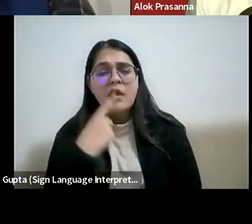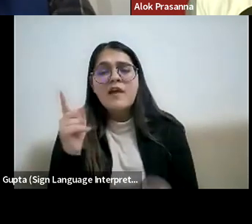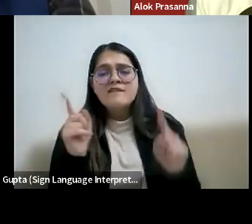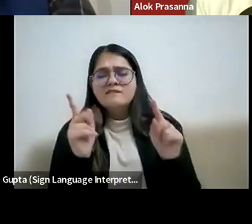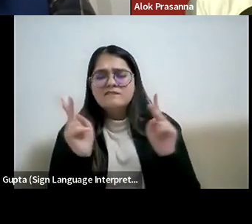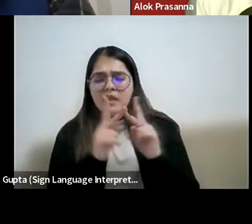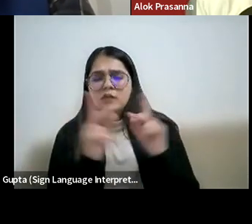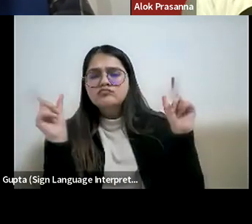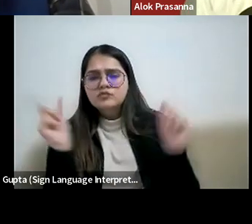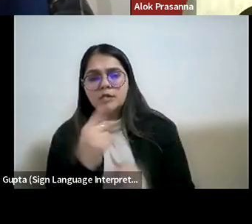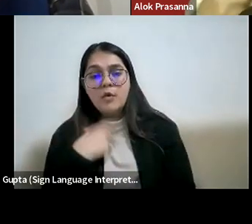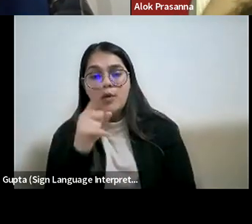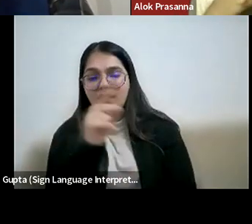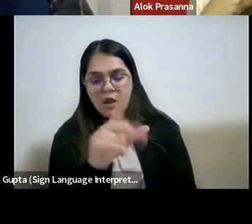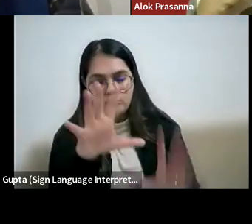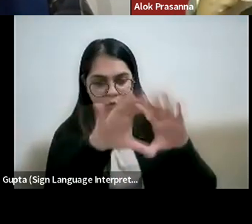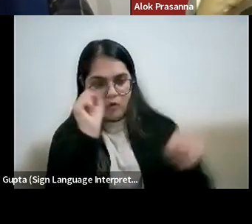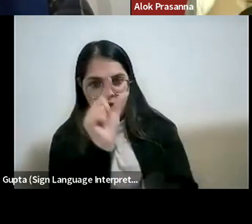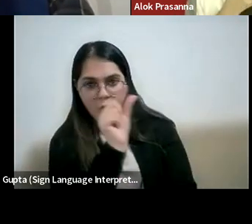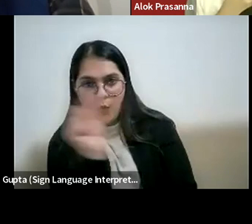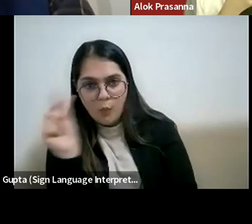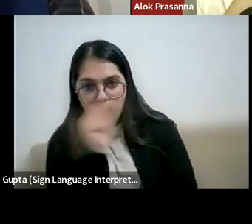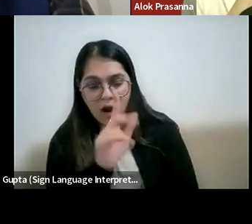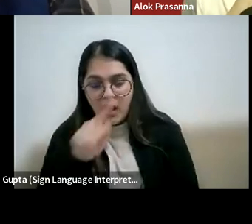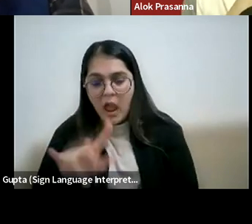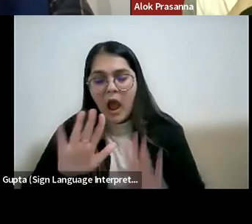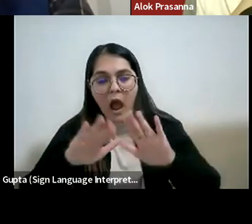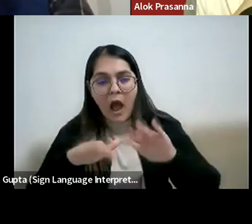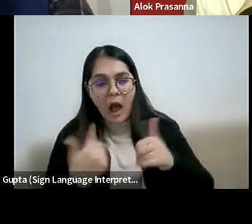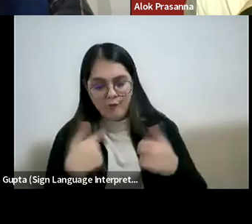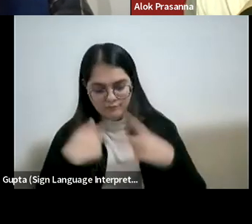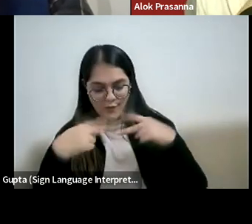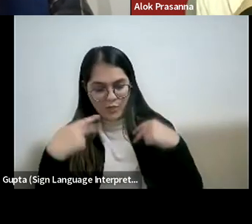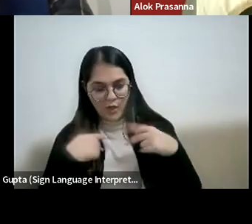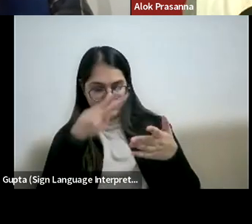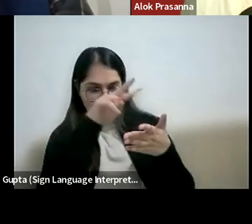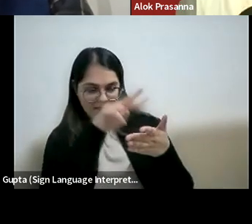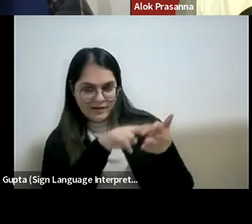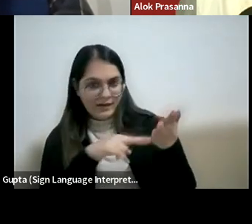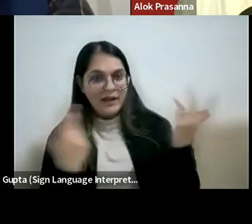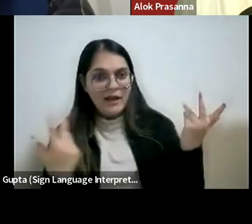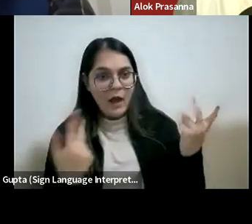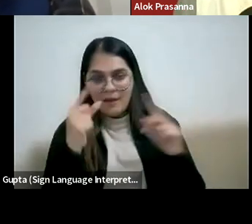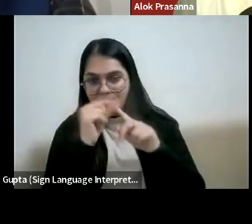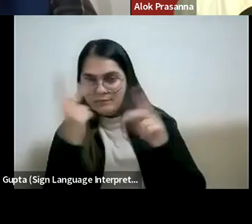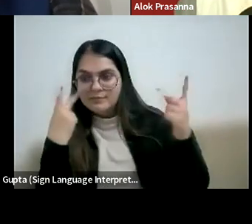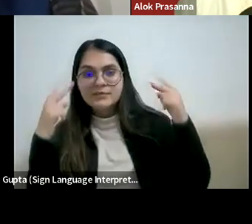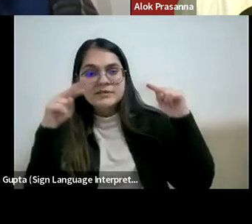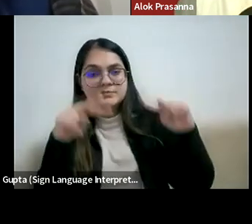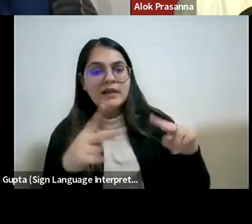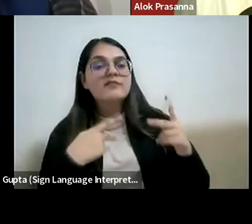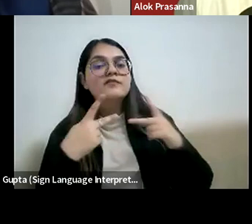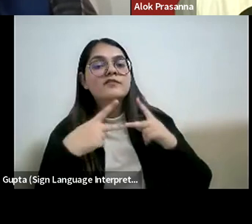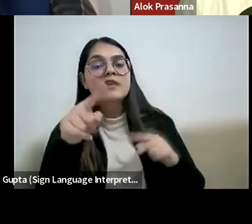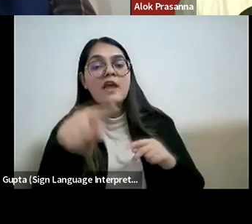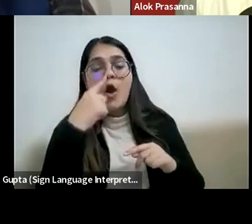just coming to the vocabulary of the Constitution and the way we have read into the Constitution. For me, it's very